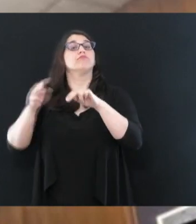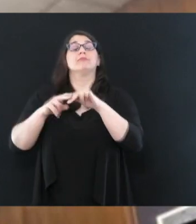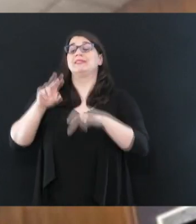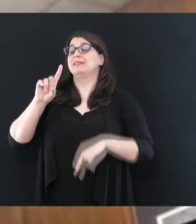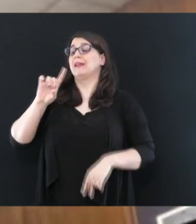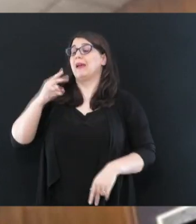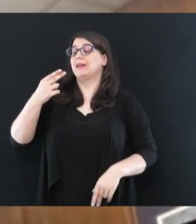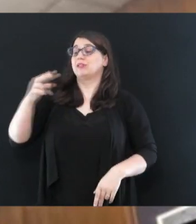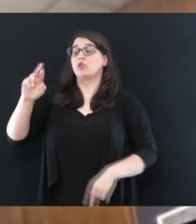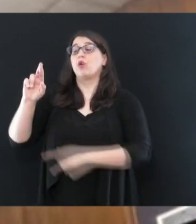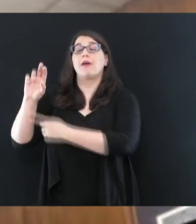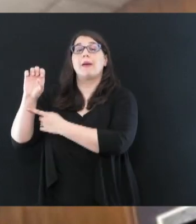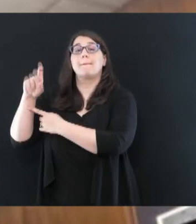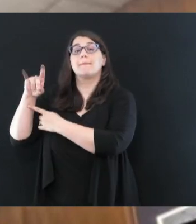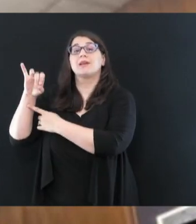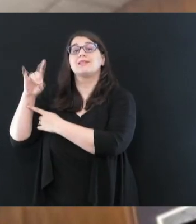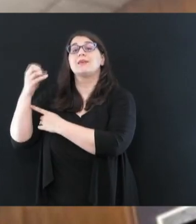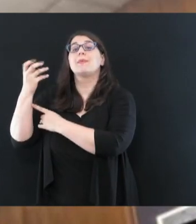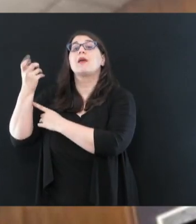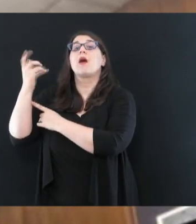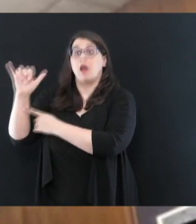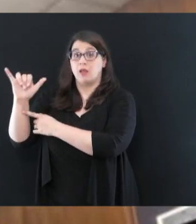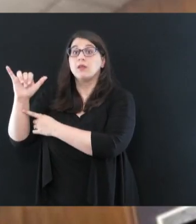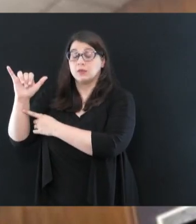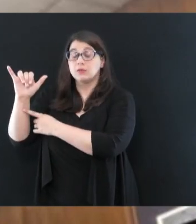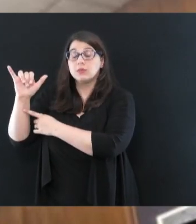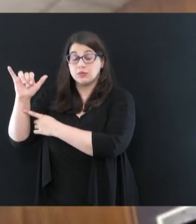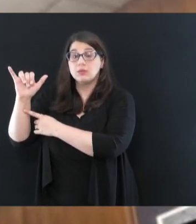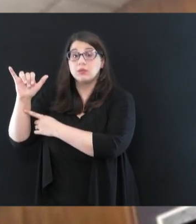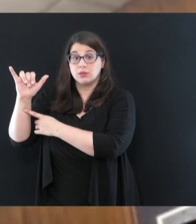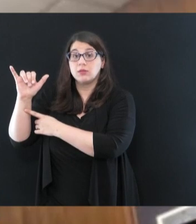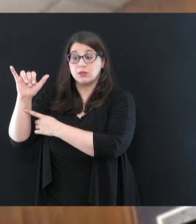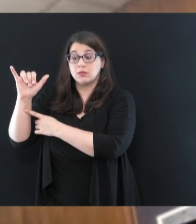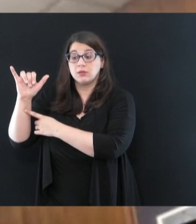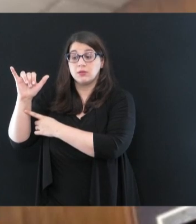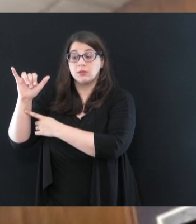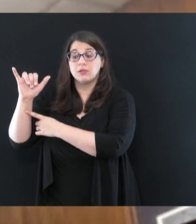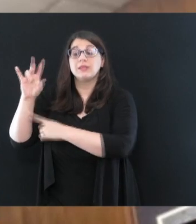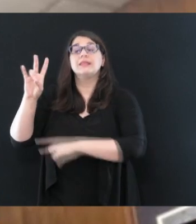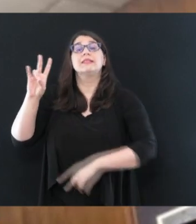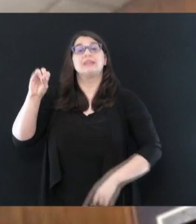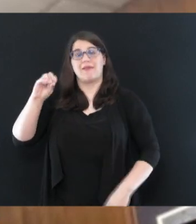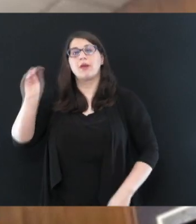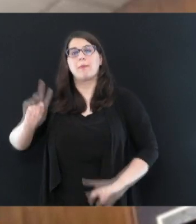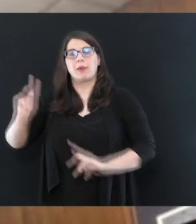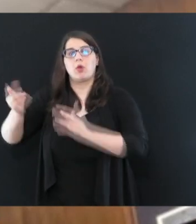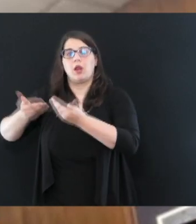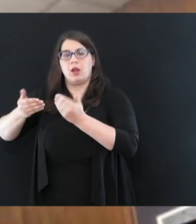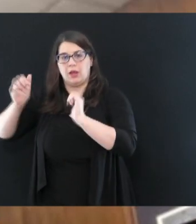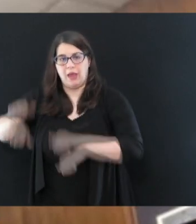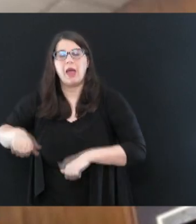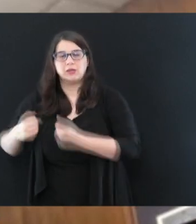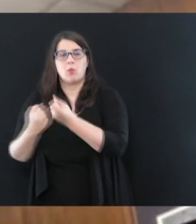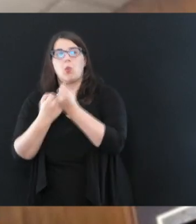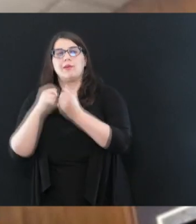70 personnel supporting that effort. Exceptionally important that we continue to support DHHR in that